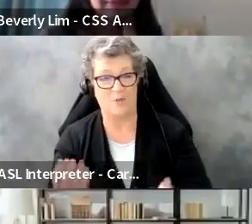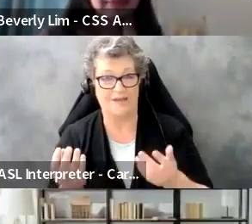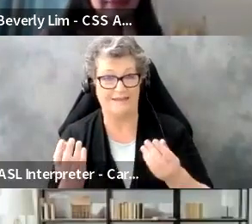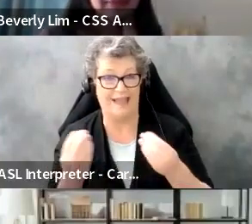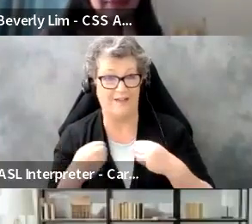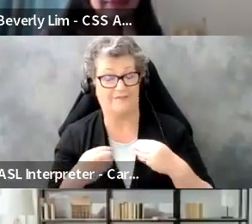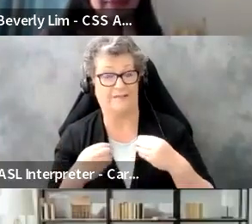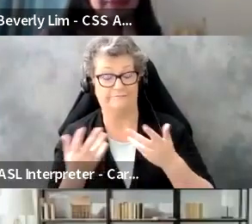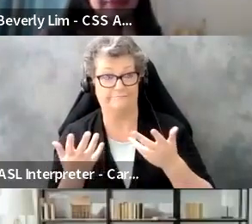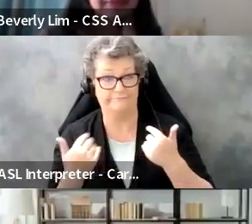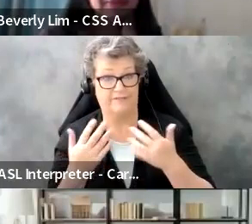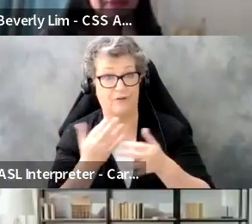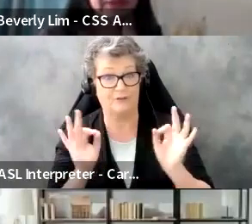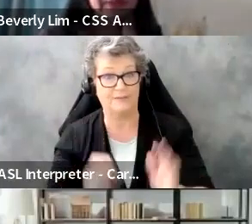outstanding.